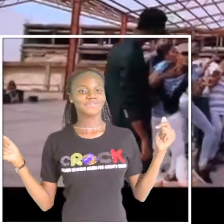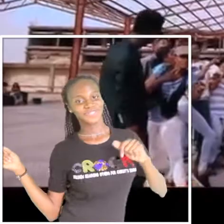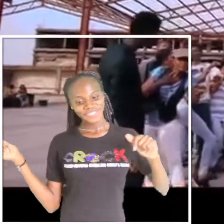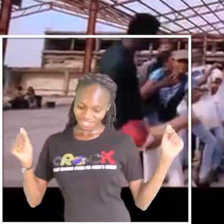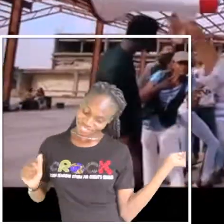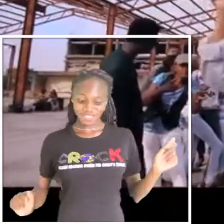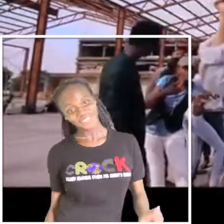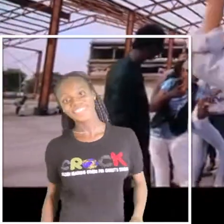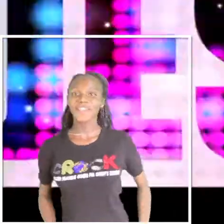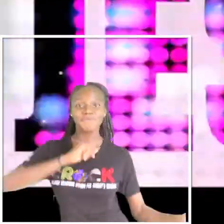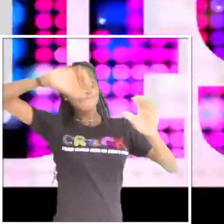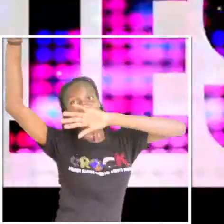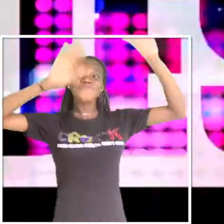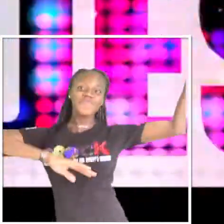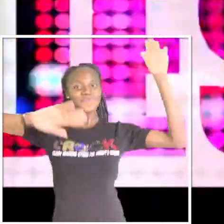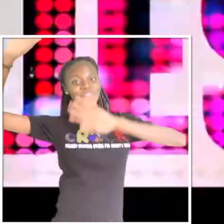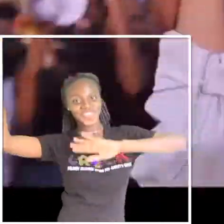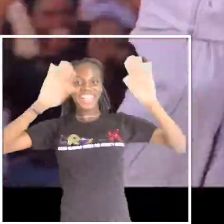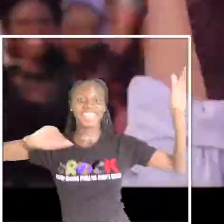Jesus. Let's go!